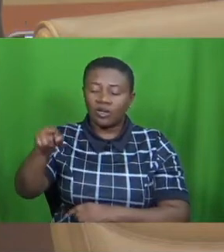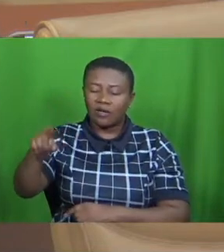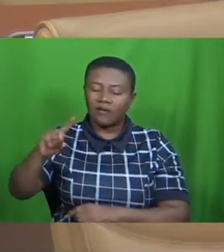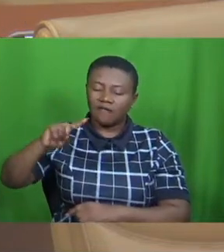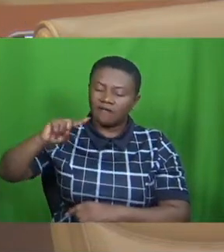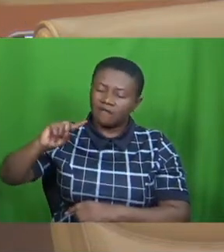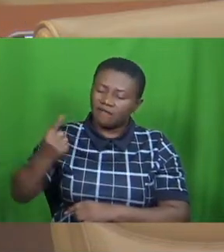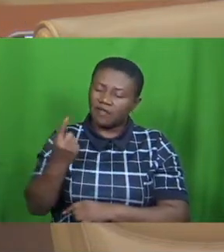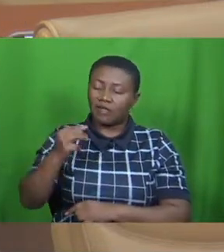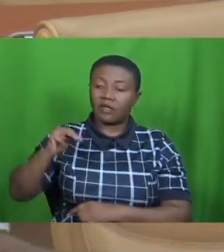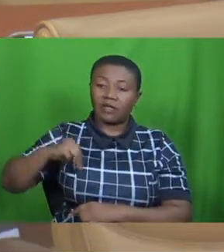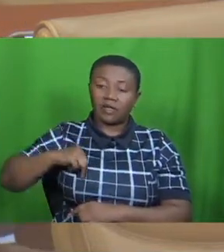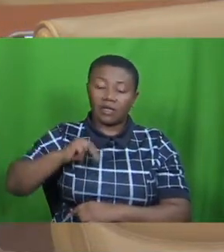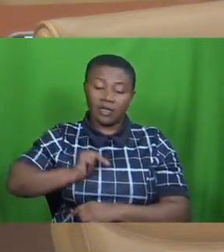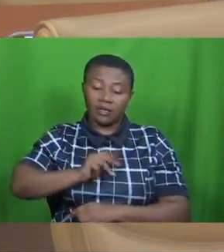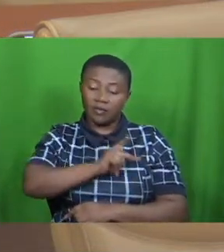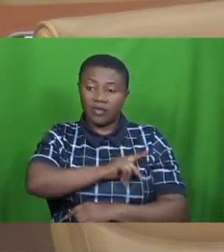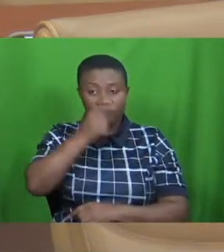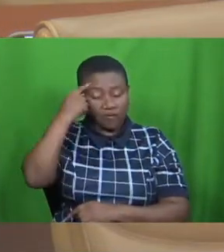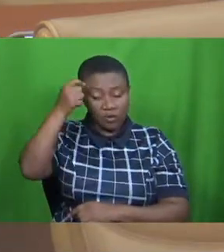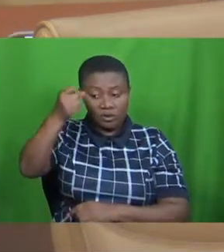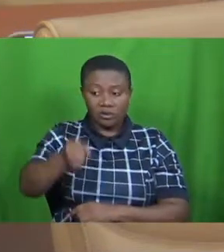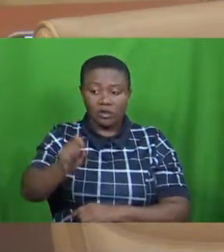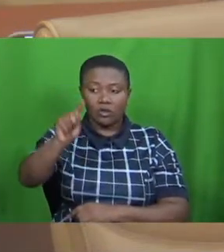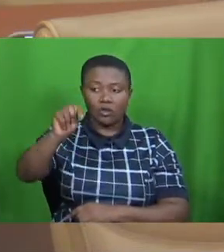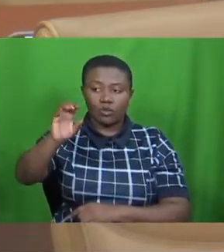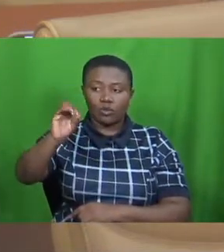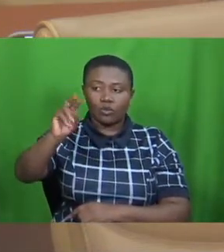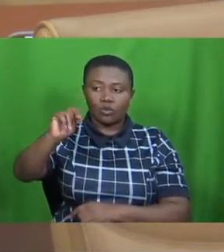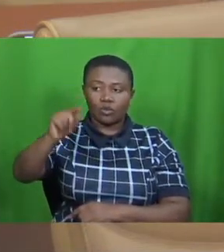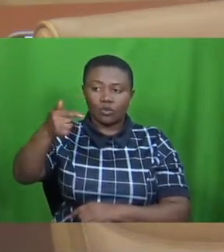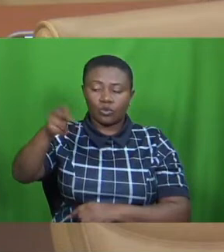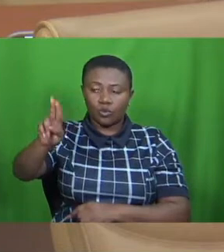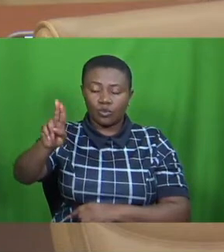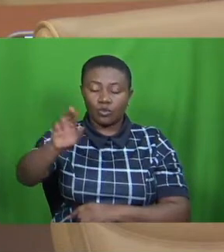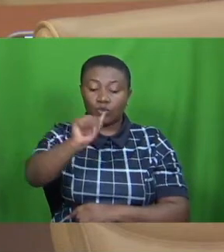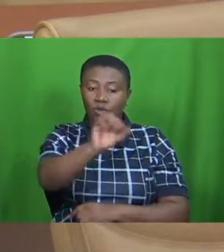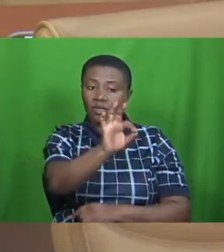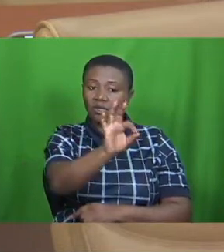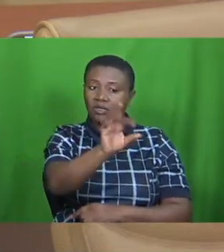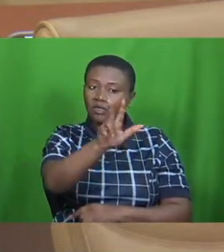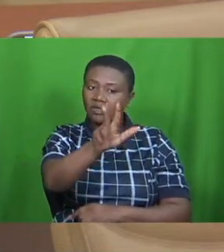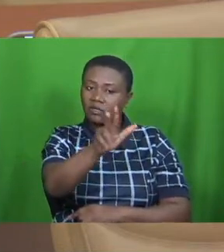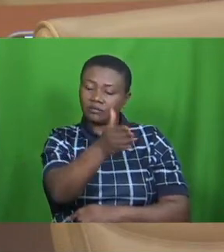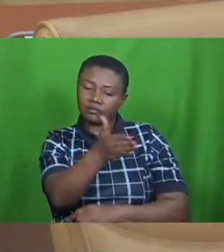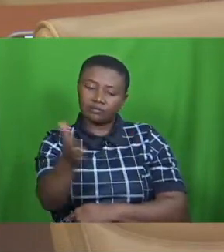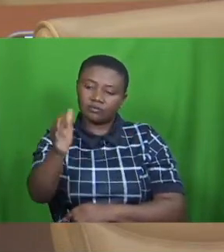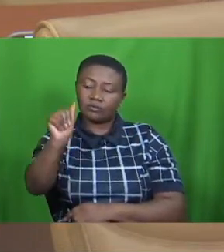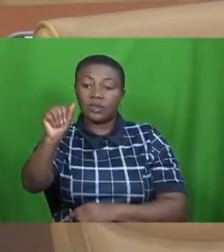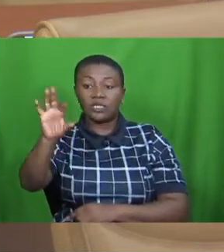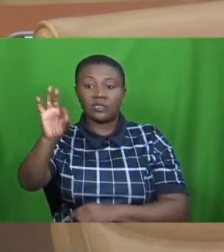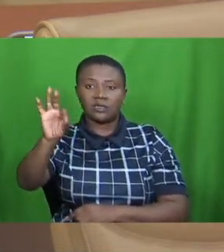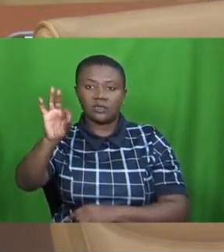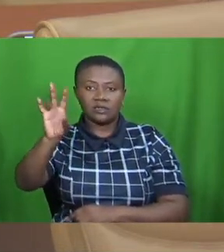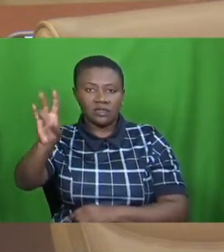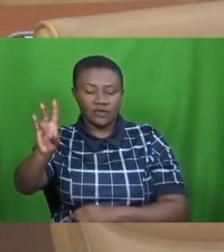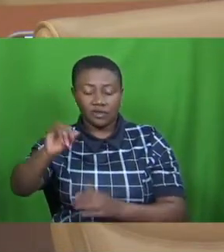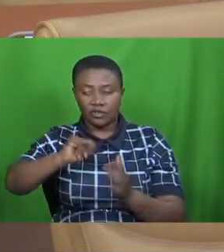for Southtown from 1993 to 1997, January.